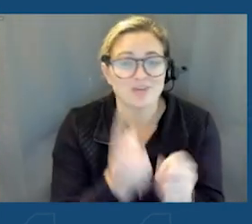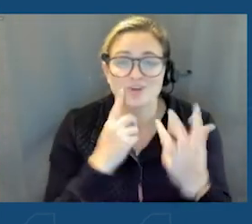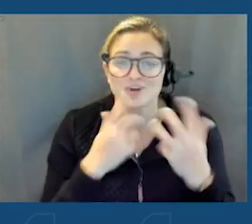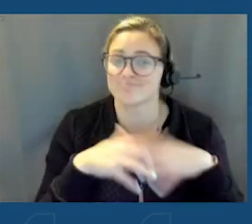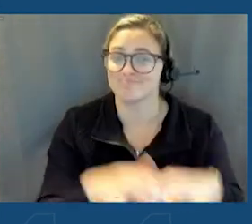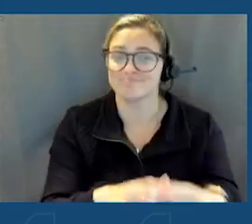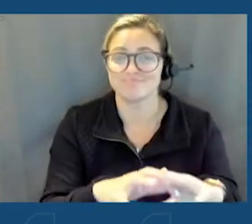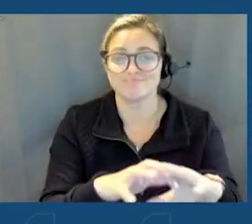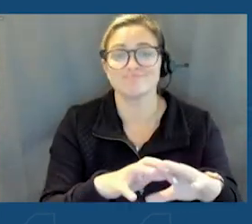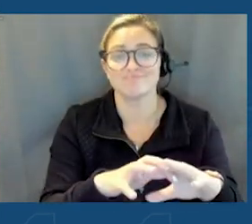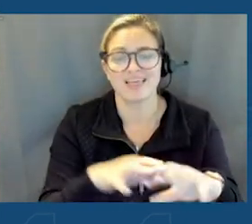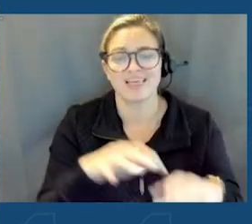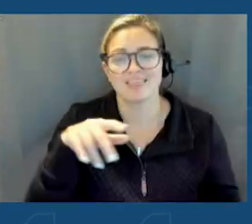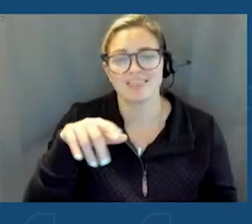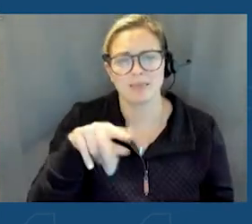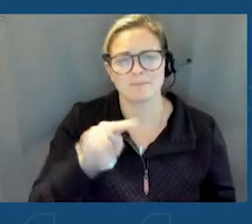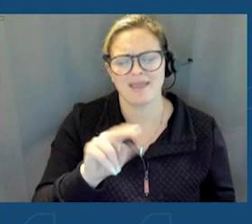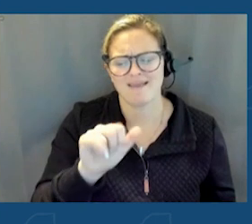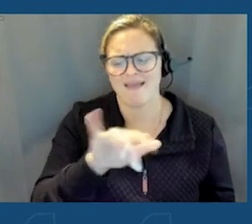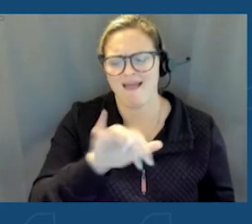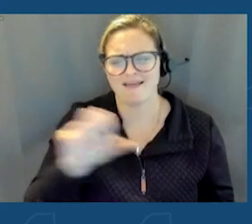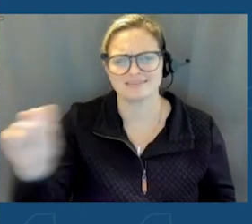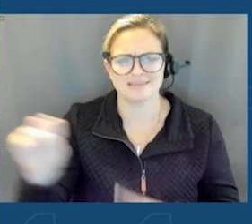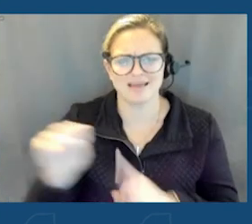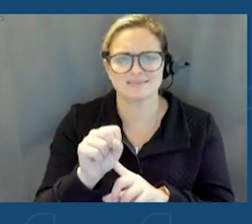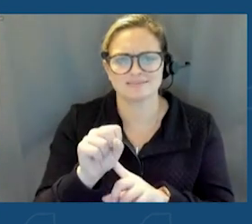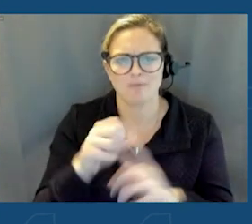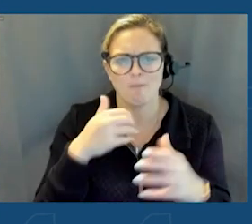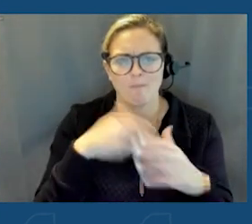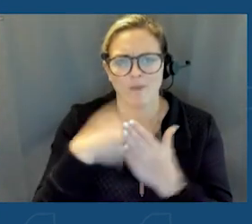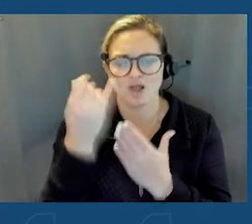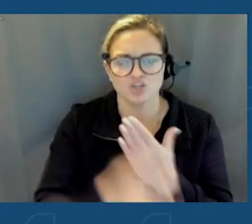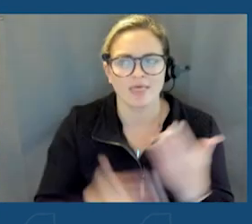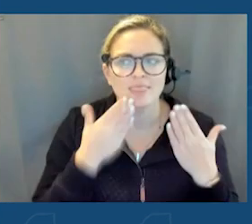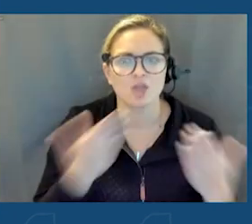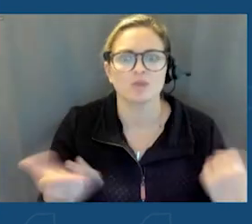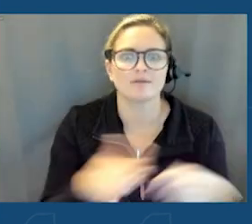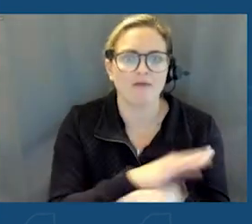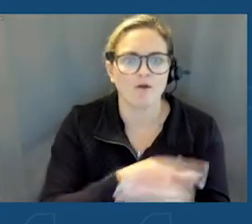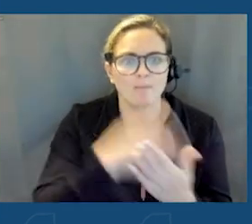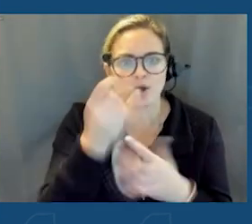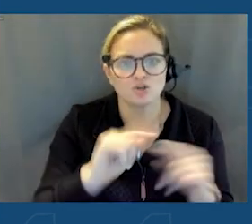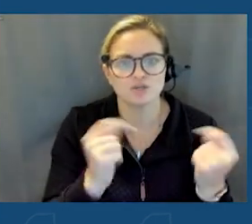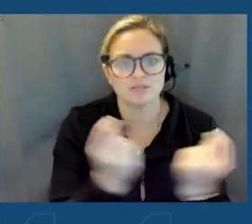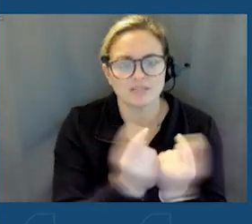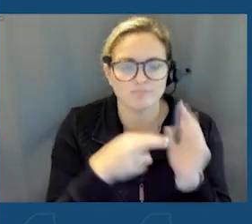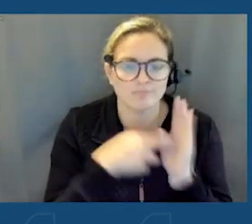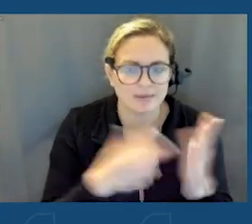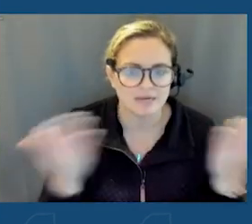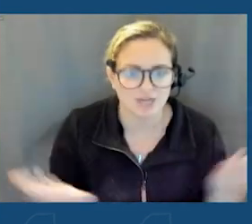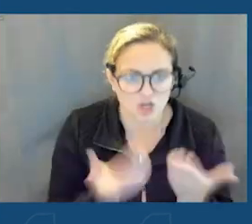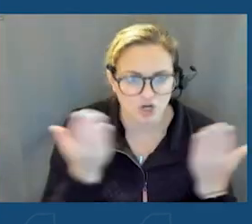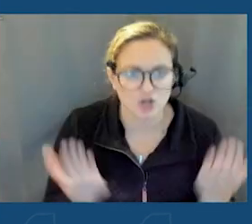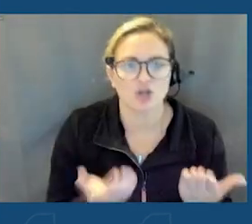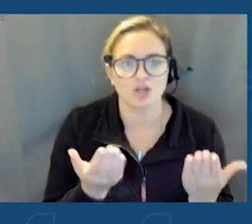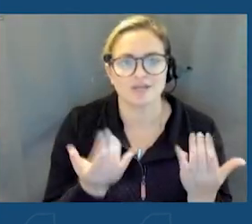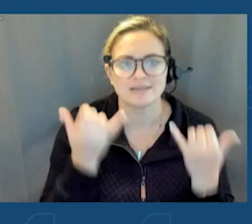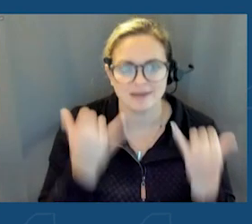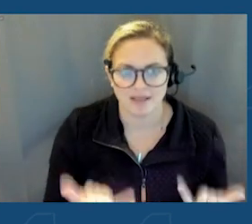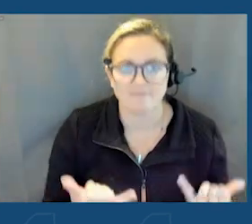Penn Access Project. And thanking the entire project team that's represented here today.